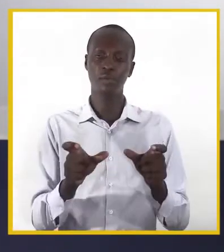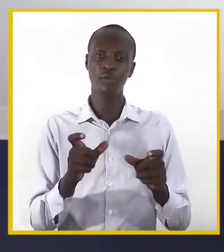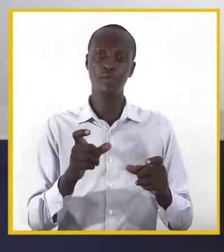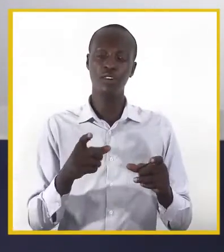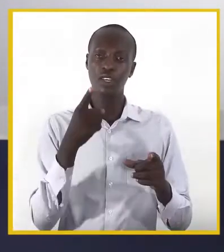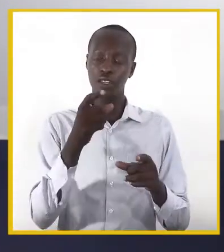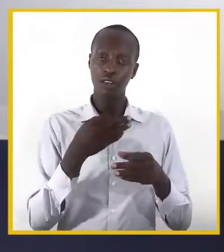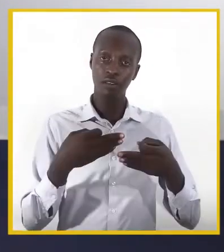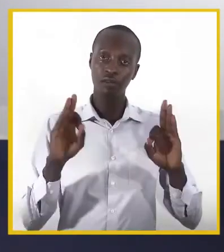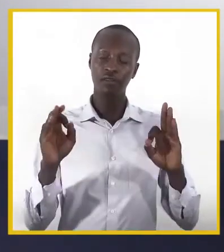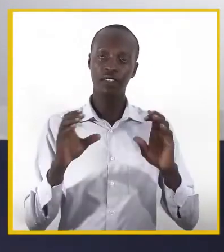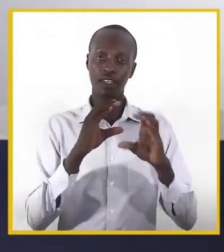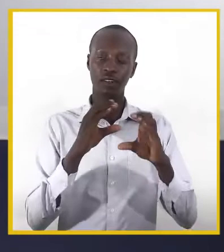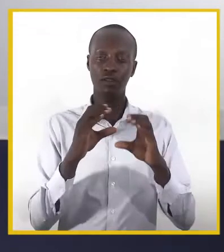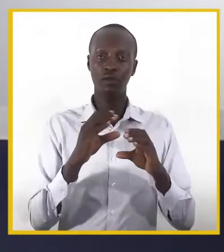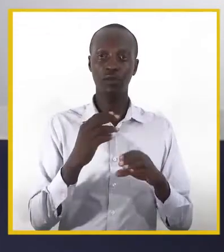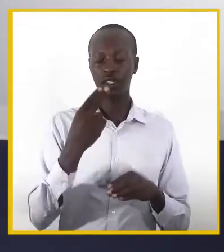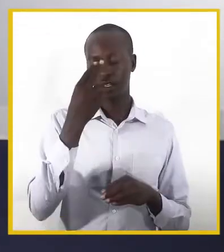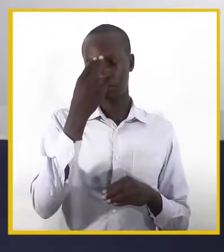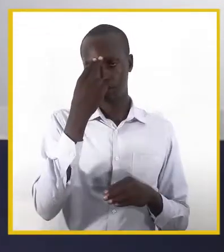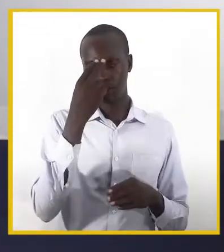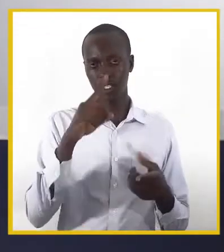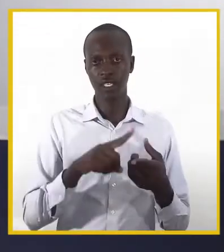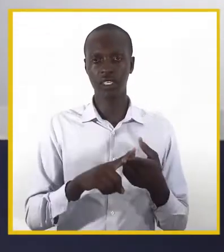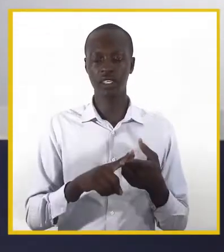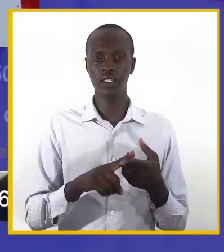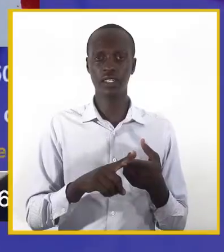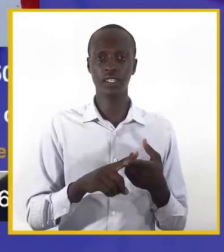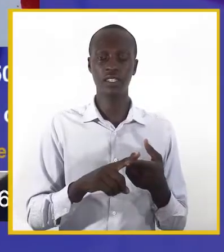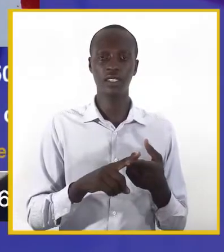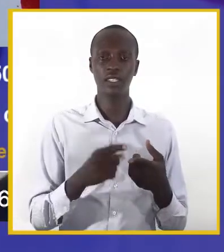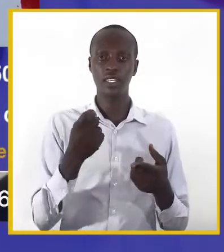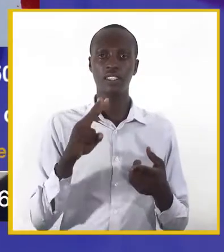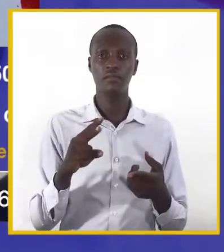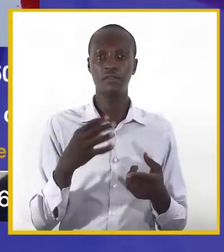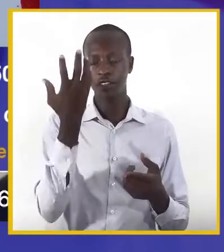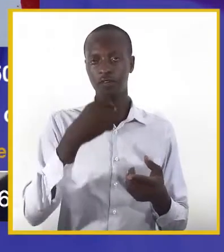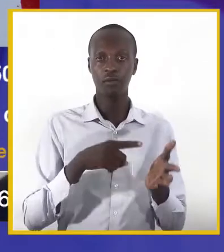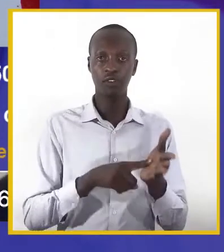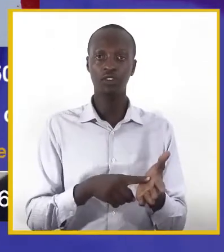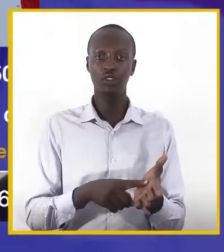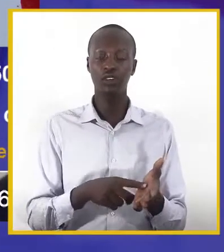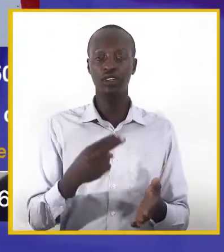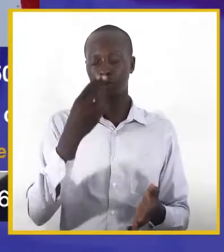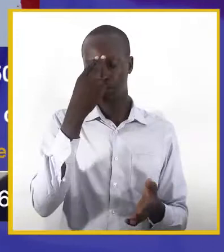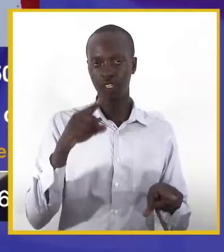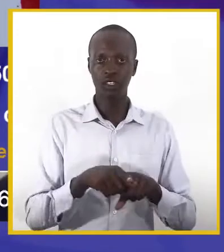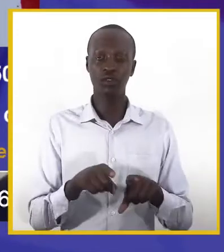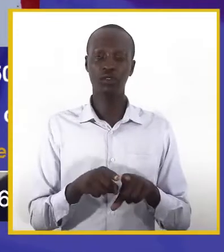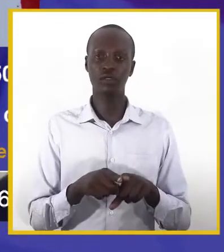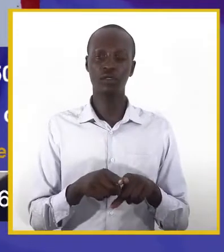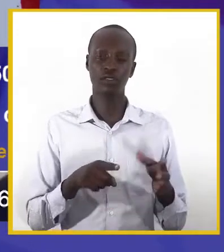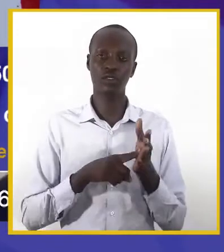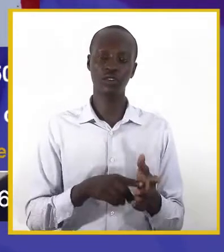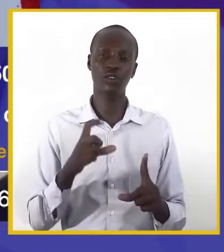nearest police station or contact us on the details appearing on your screen. The ZRP would also want to highlight a case of a missing